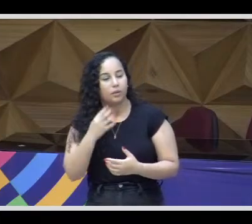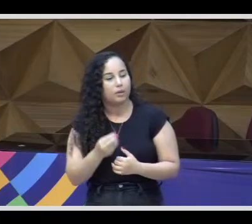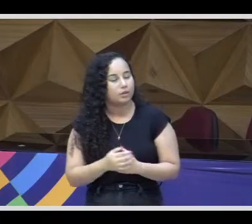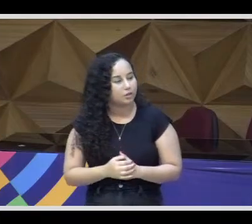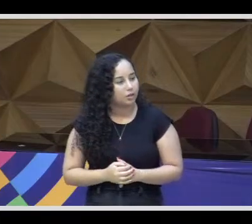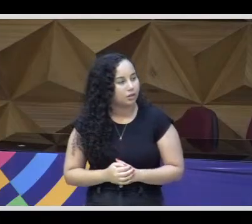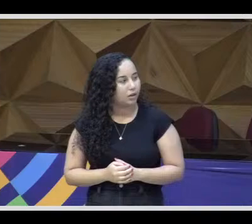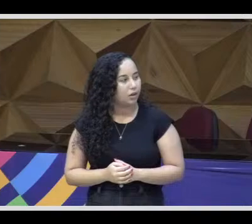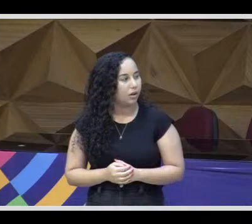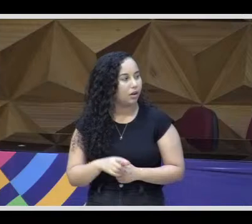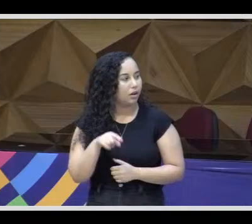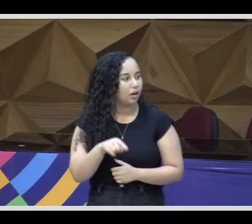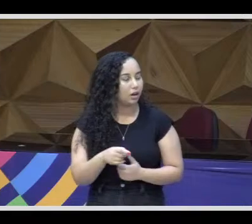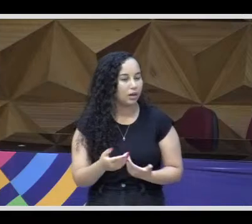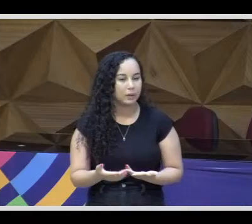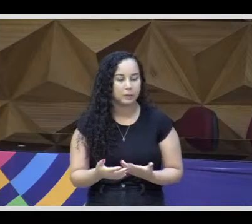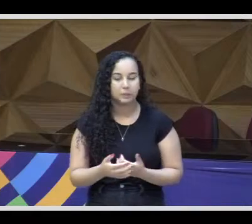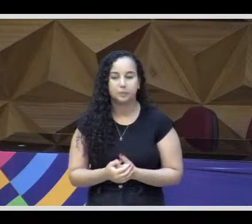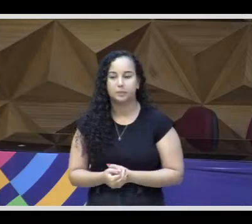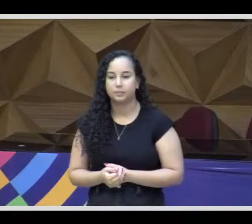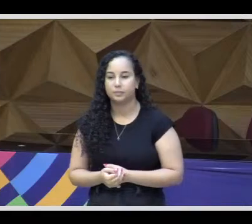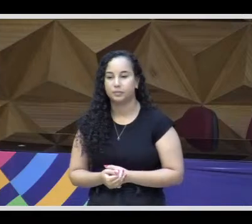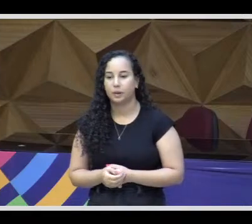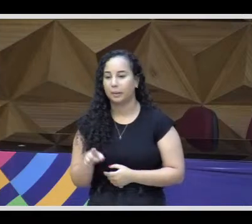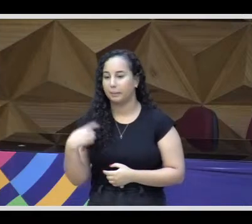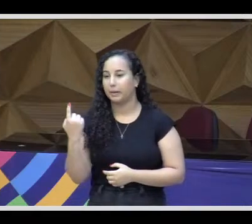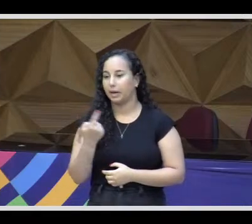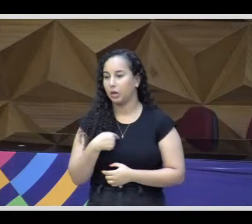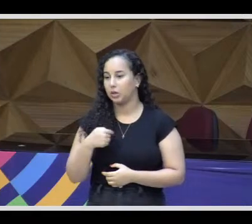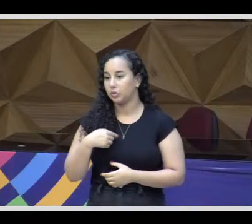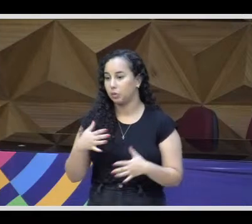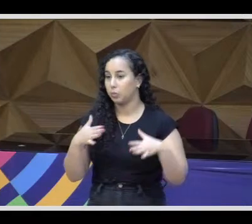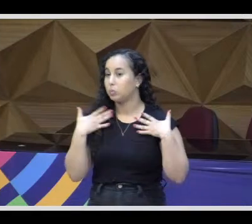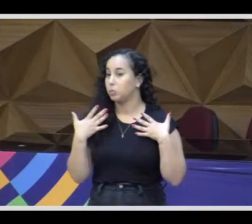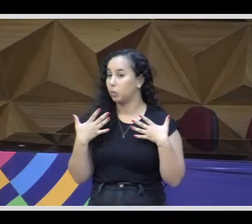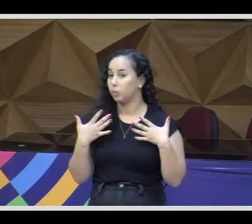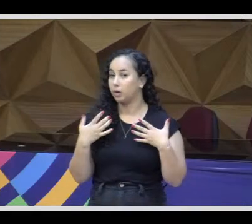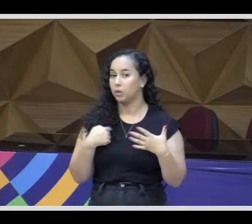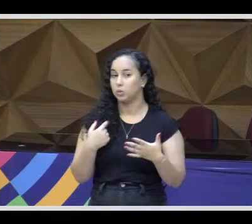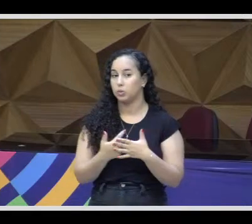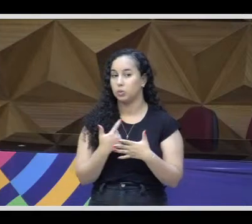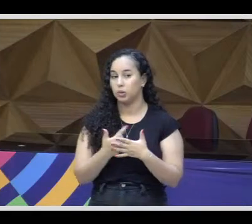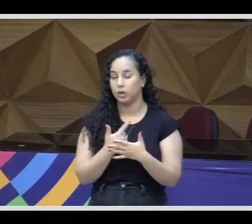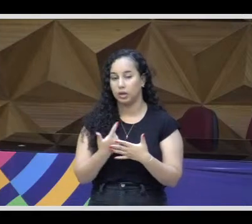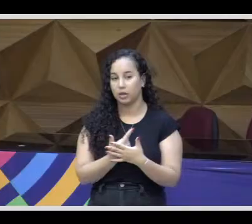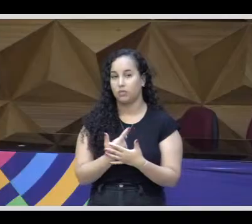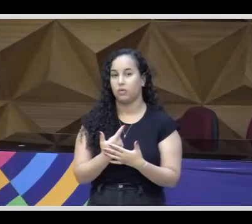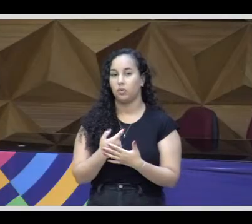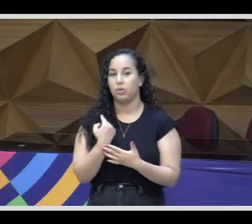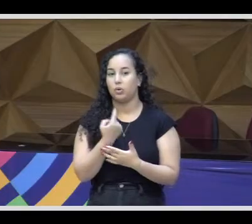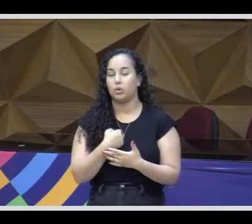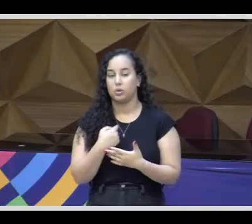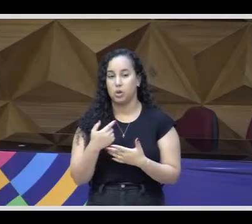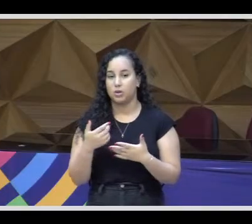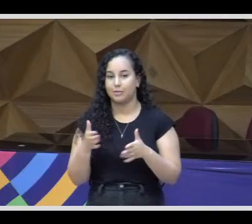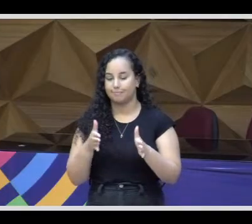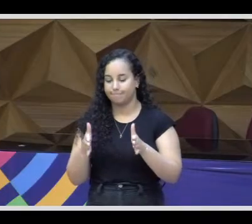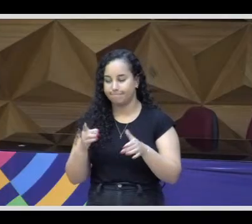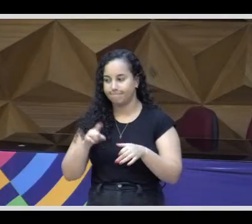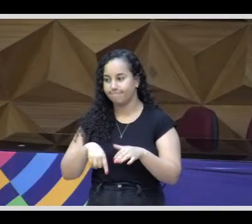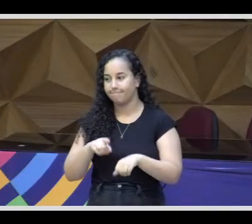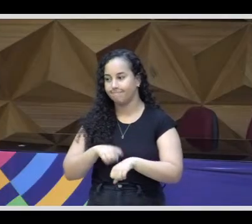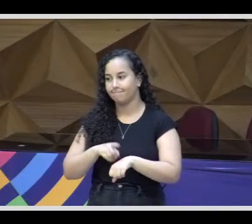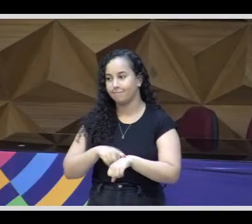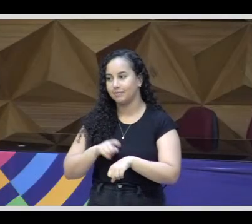it was for us very surprising in the book that our situation